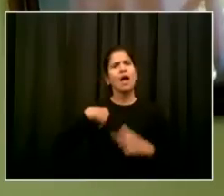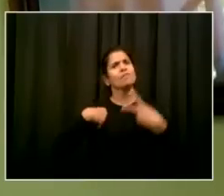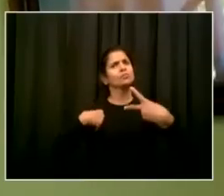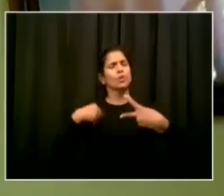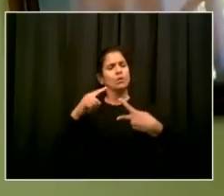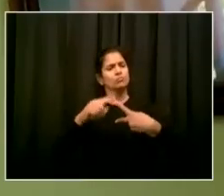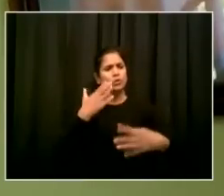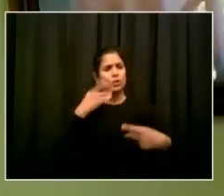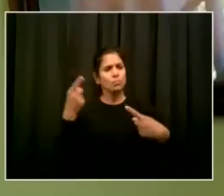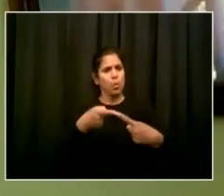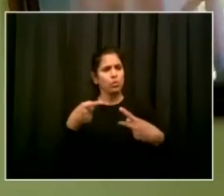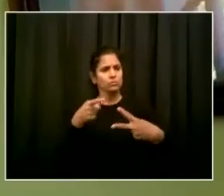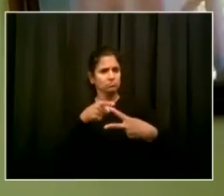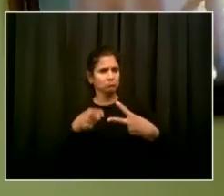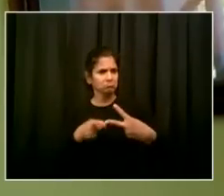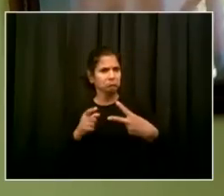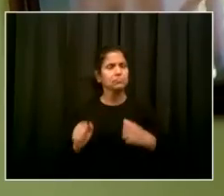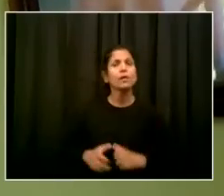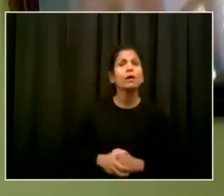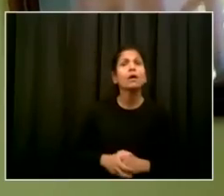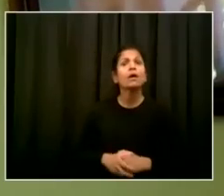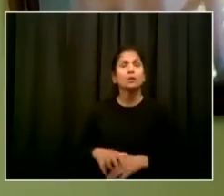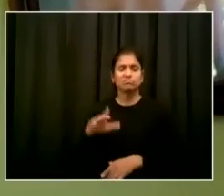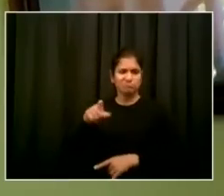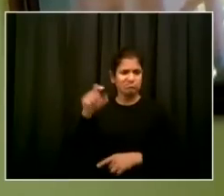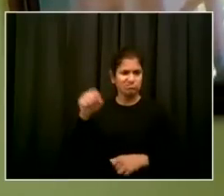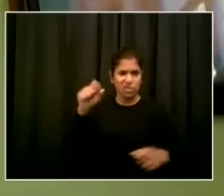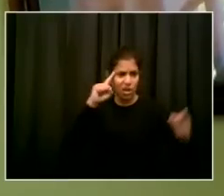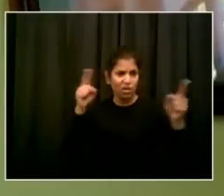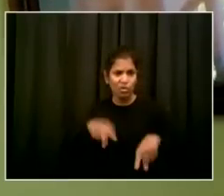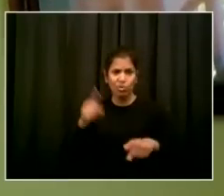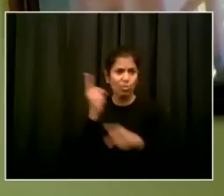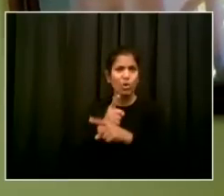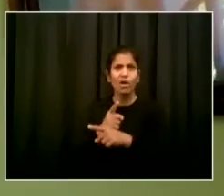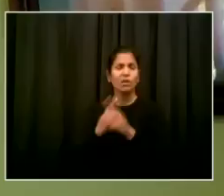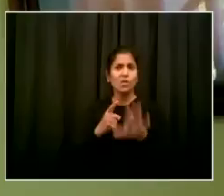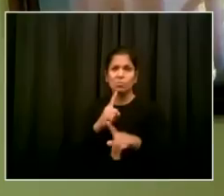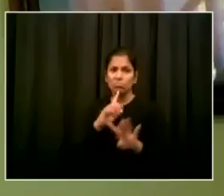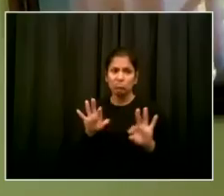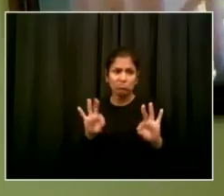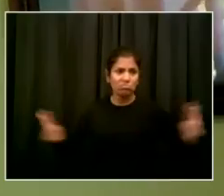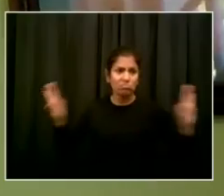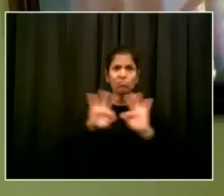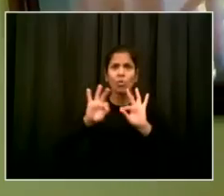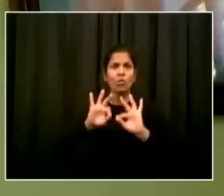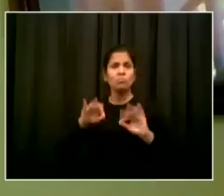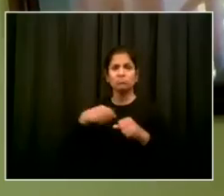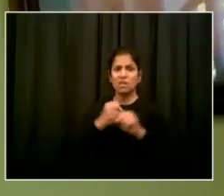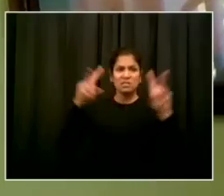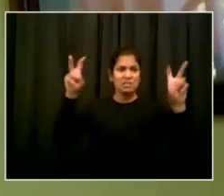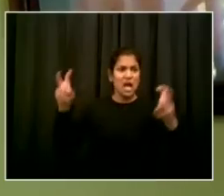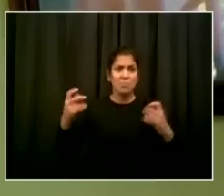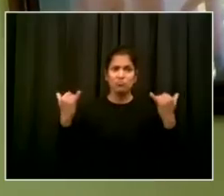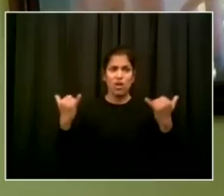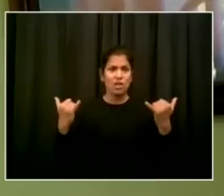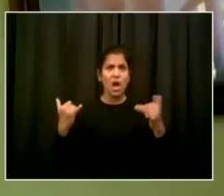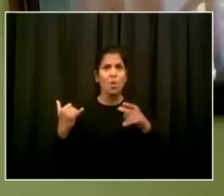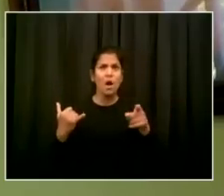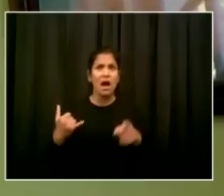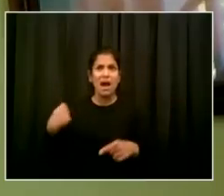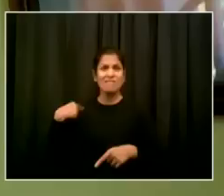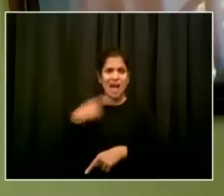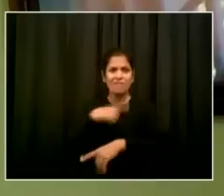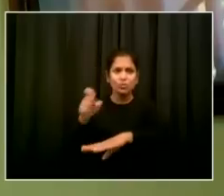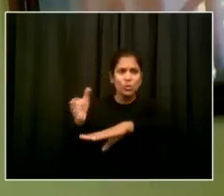are a critical place where we need to strengthen our prevention measures always and maintain them as much as possible.